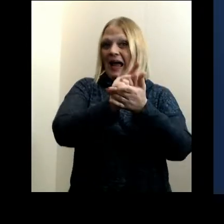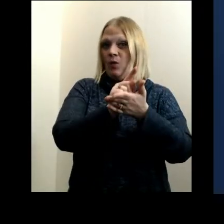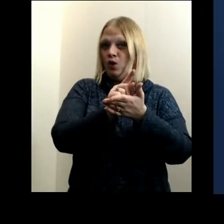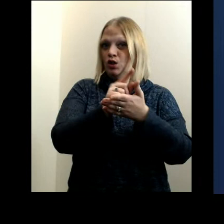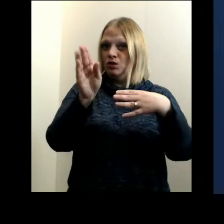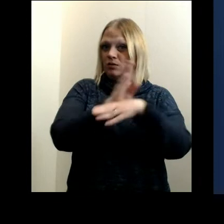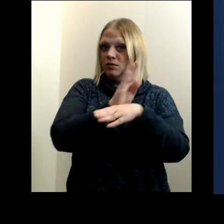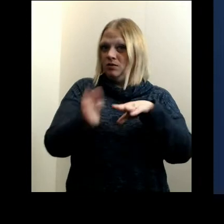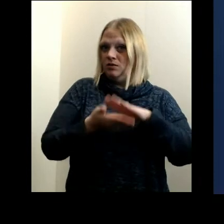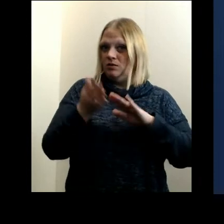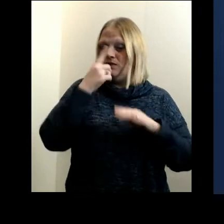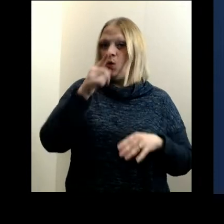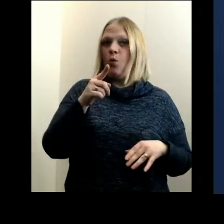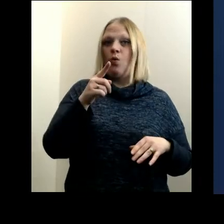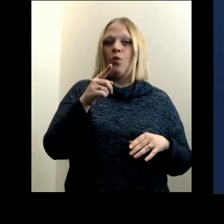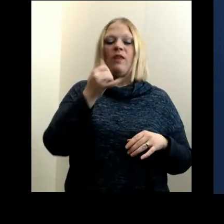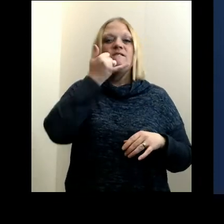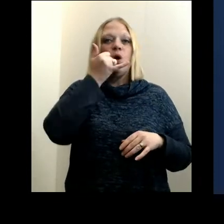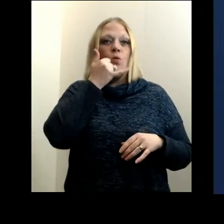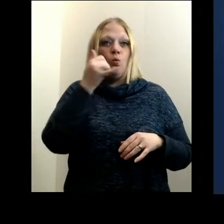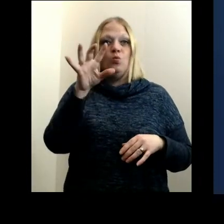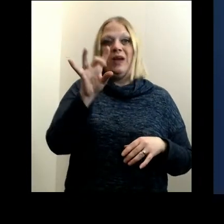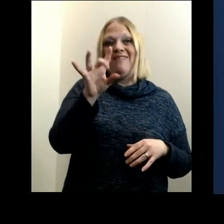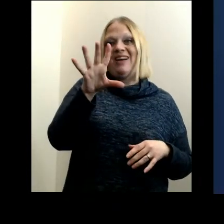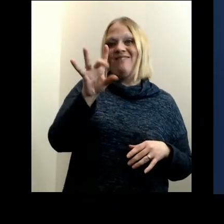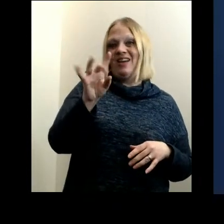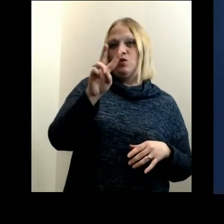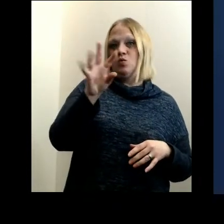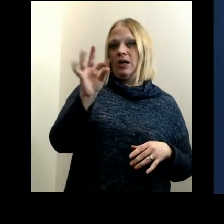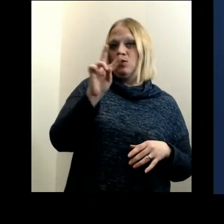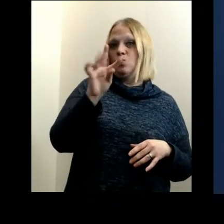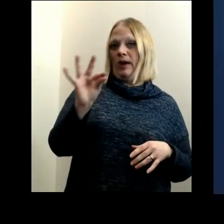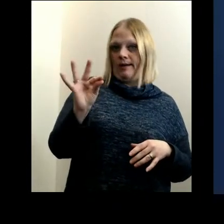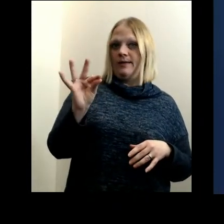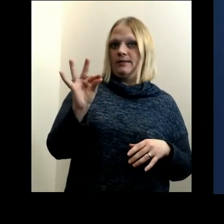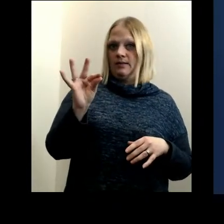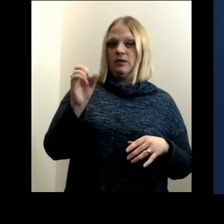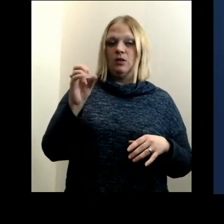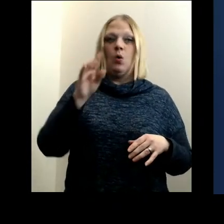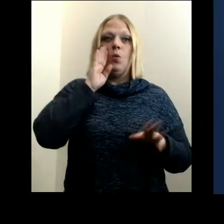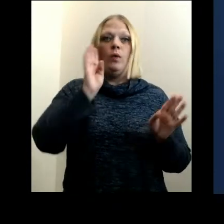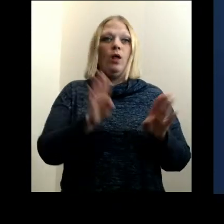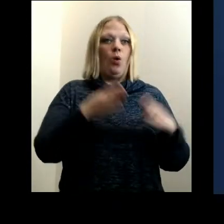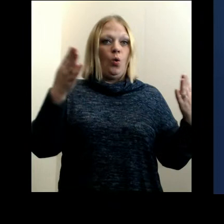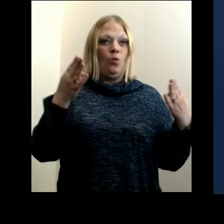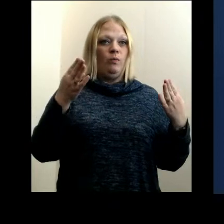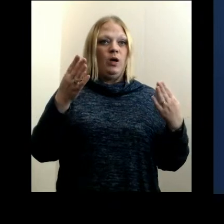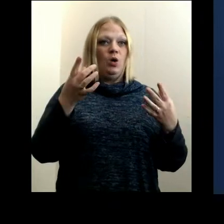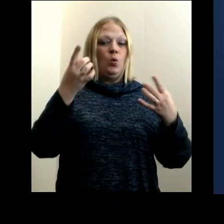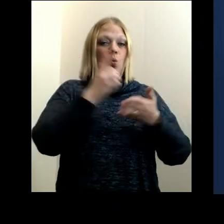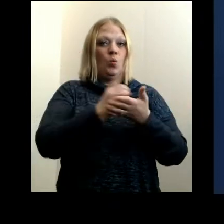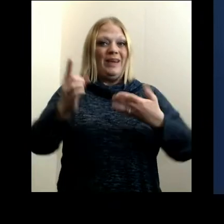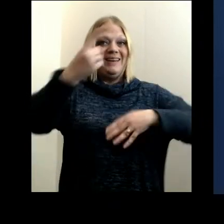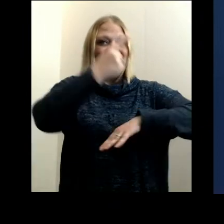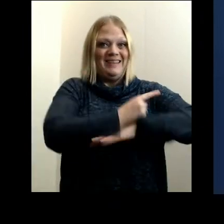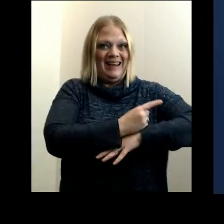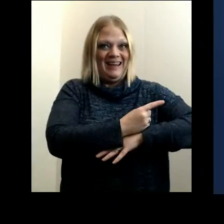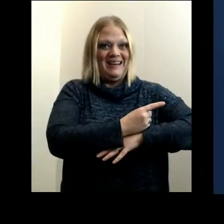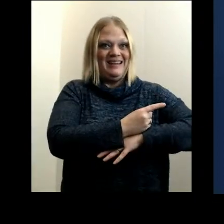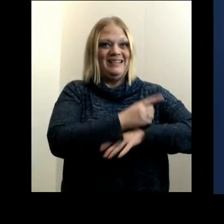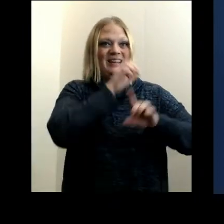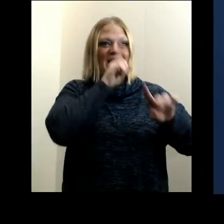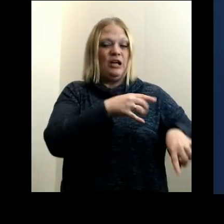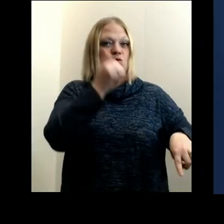our COVID-19 hotline. Remember, it's 858-2929. So we're going to be open during weekdays and answering phones and